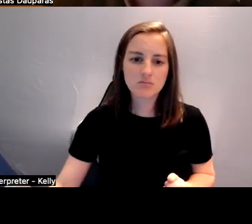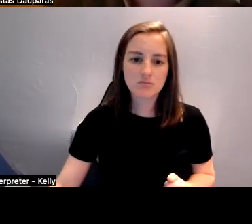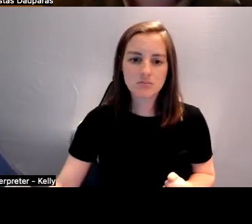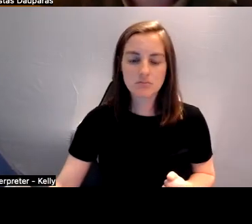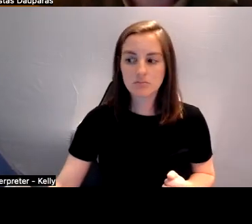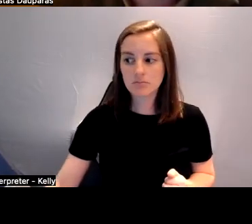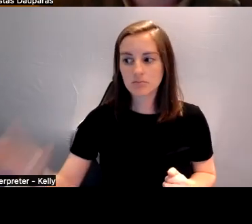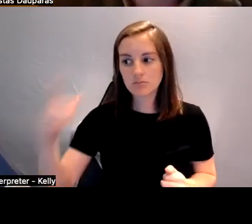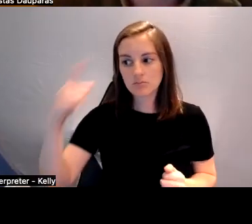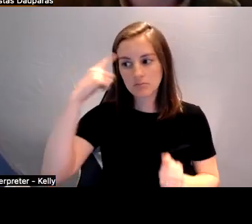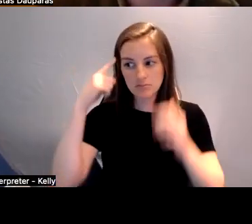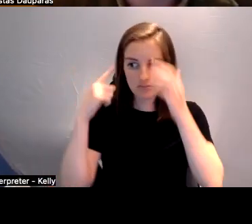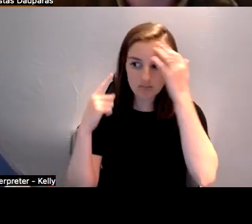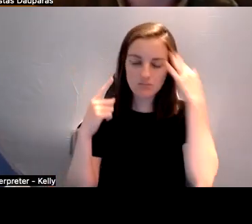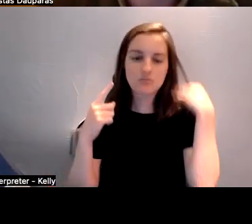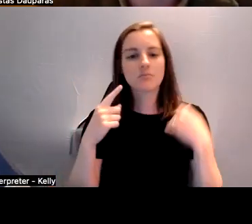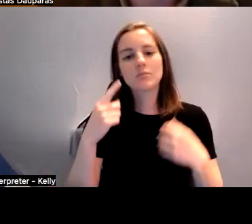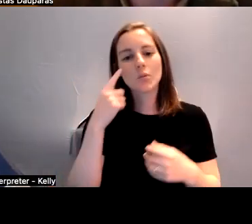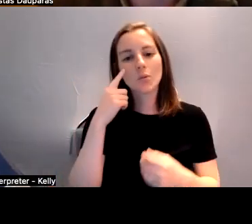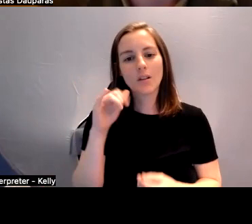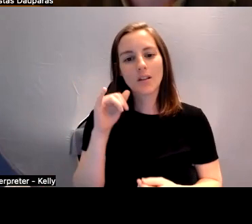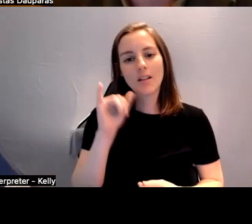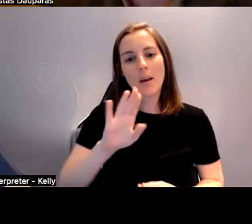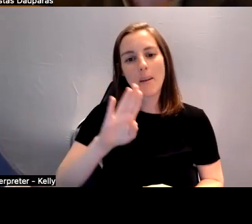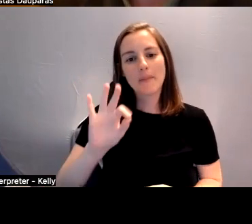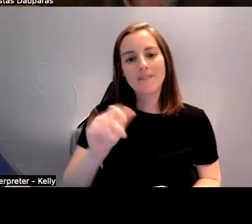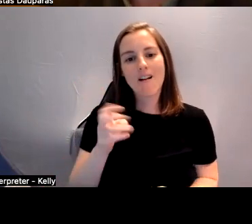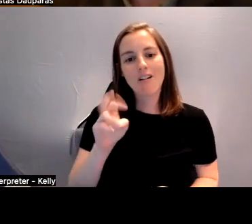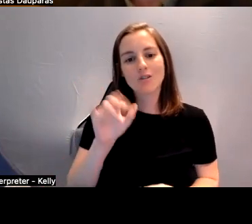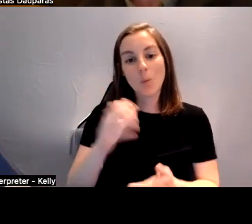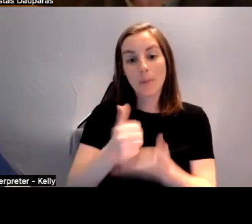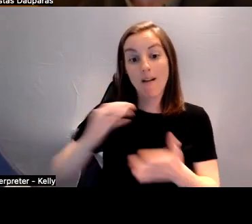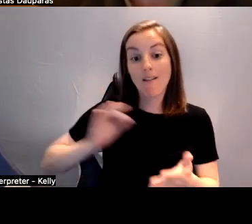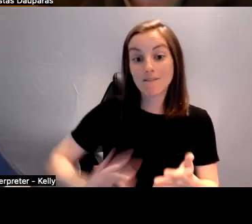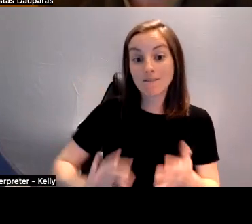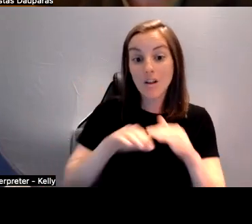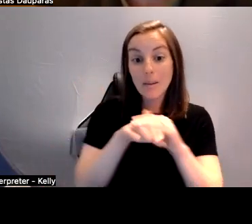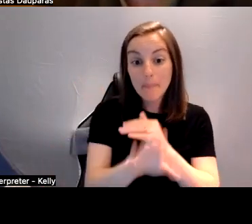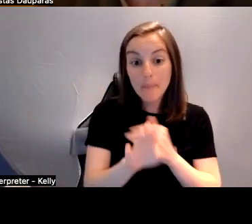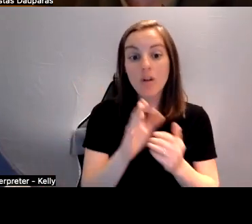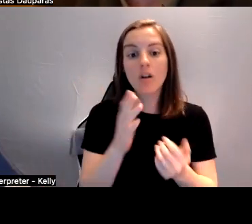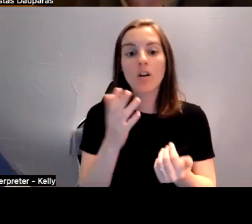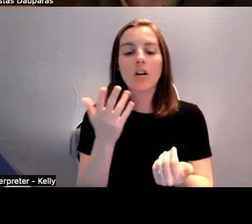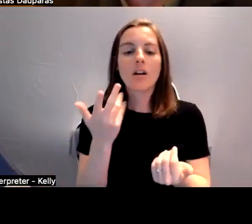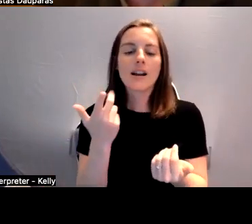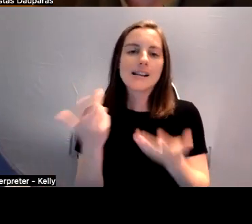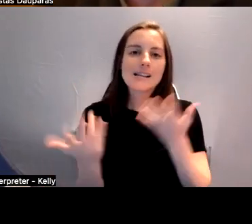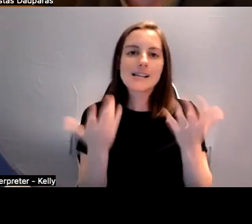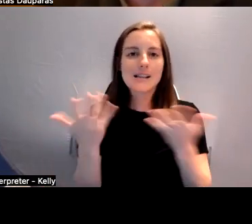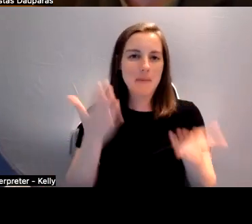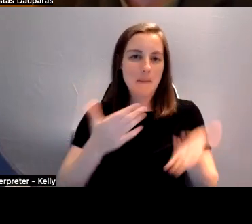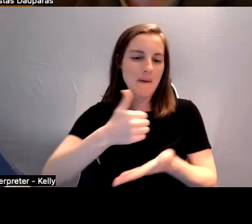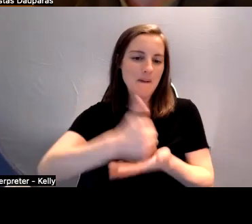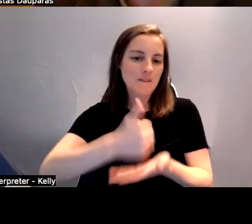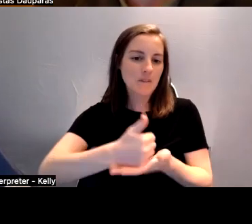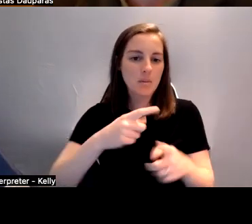Do you think that B factor would be helpful input, perhaps for protein flexibility or disorder? It might be helpful, but at the same time, the real question is, what would be this